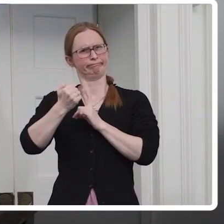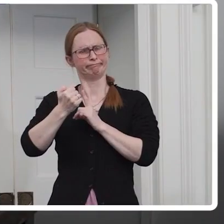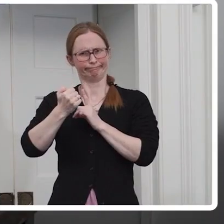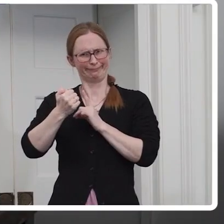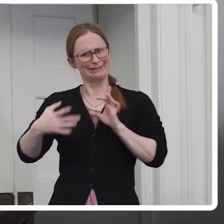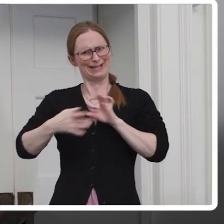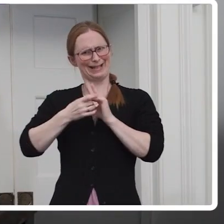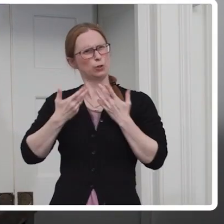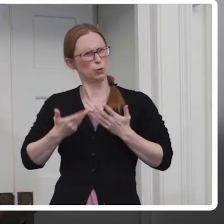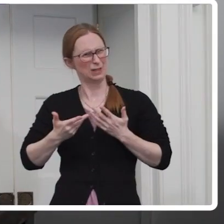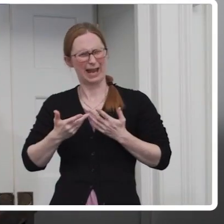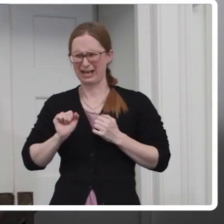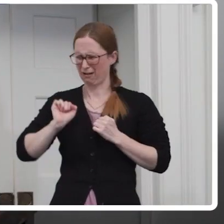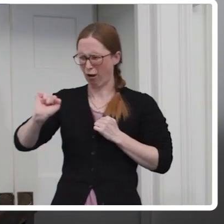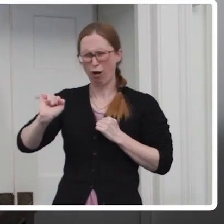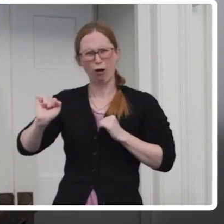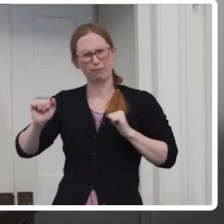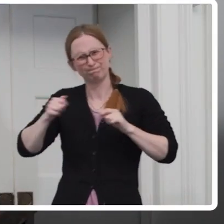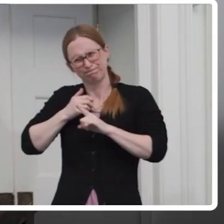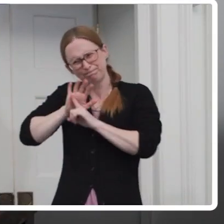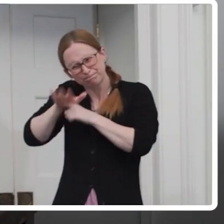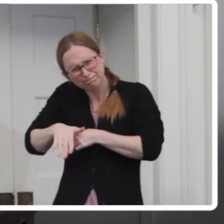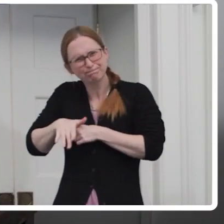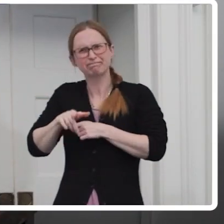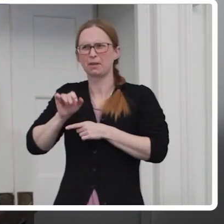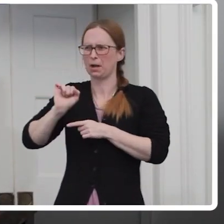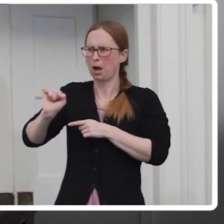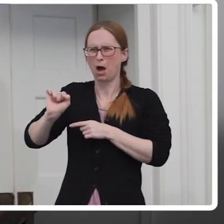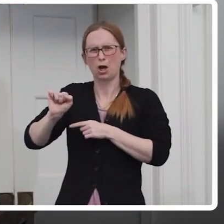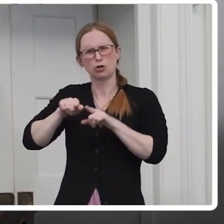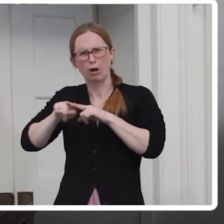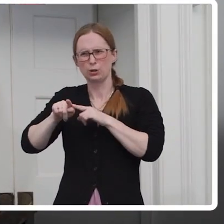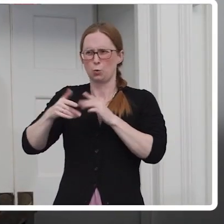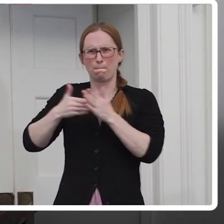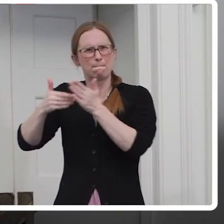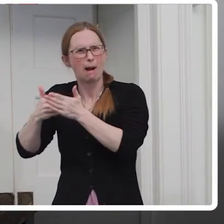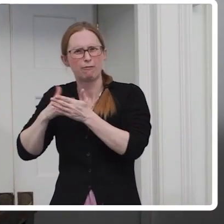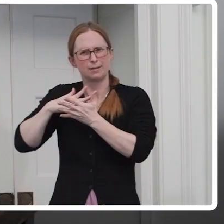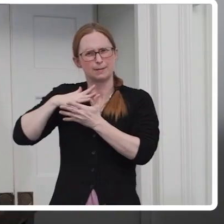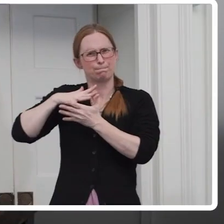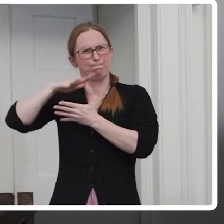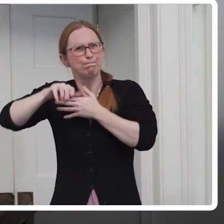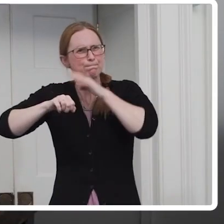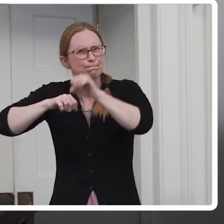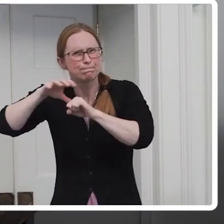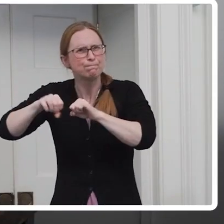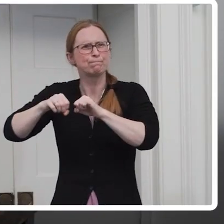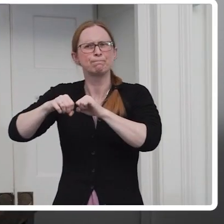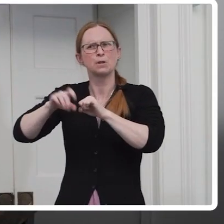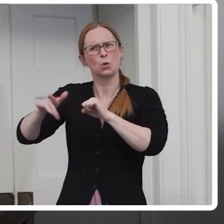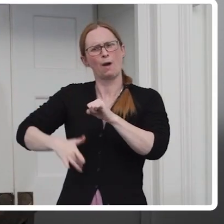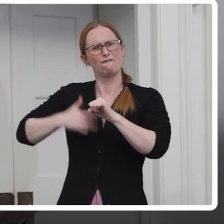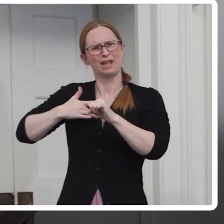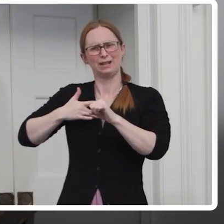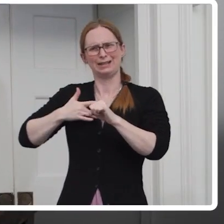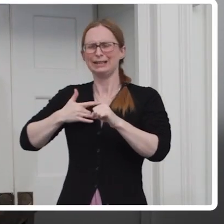of marginalisation that Allen was subject to and her way of kind of refuting and reaching beyond some of those barriers.